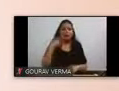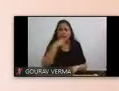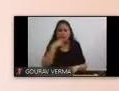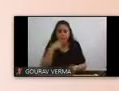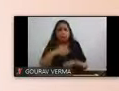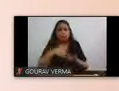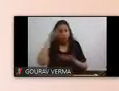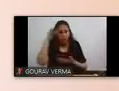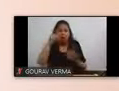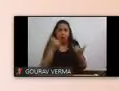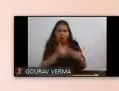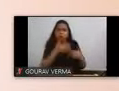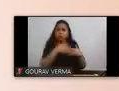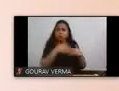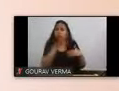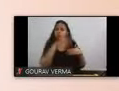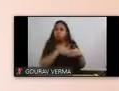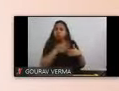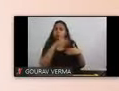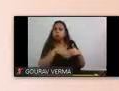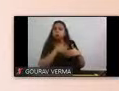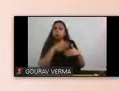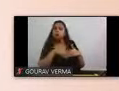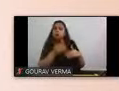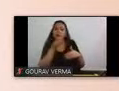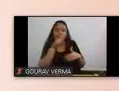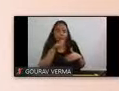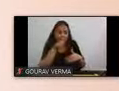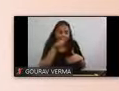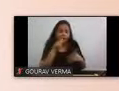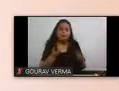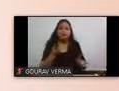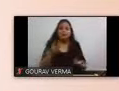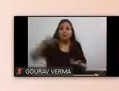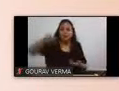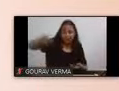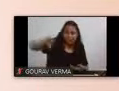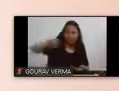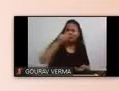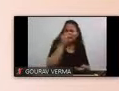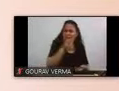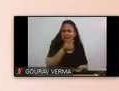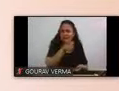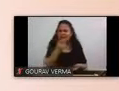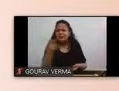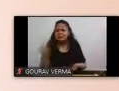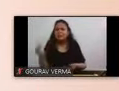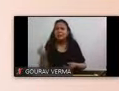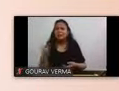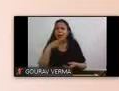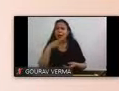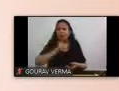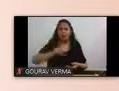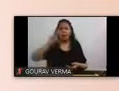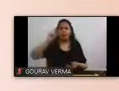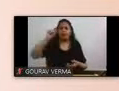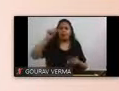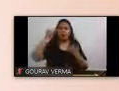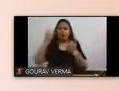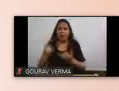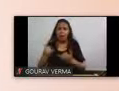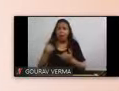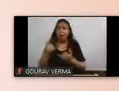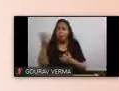functional thing, eating and opening the tap. So when will he move to other things, the